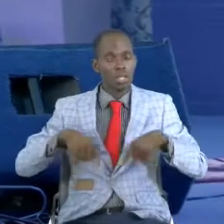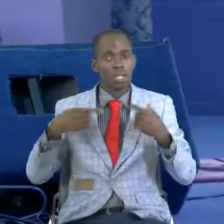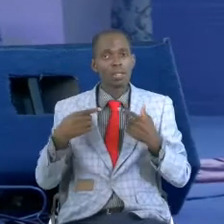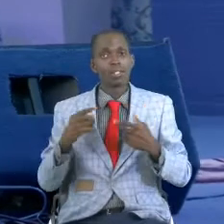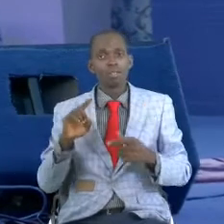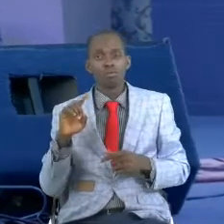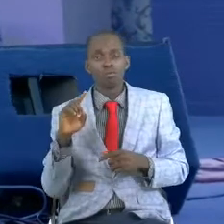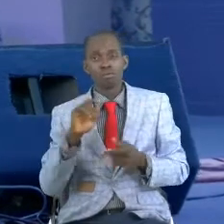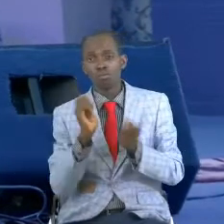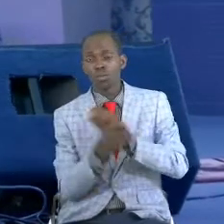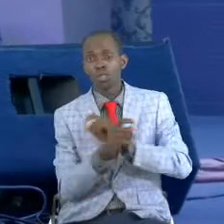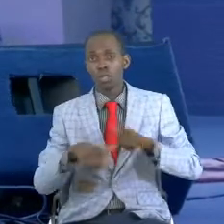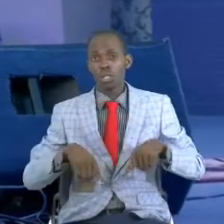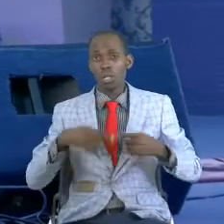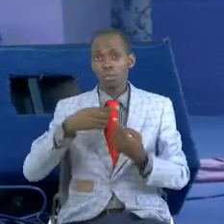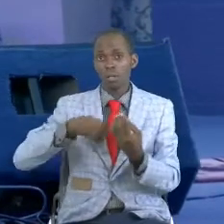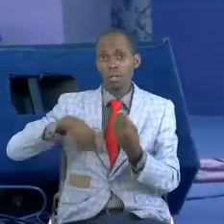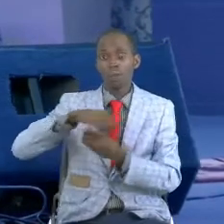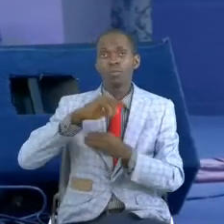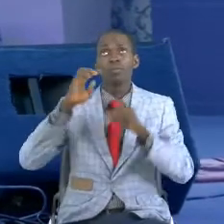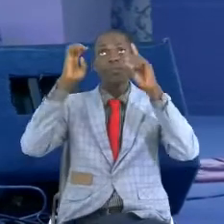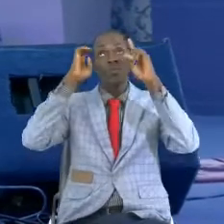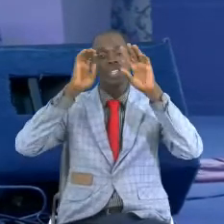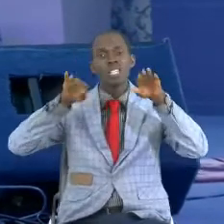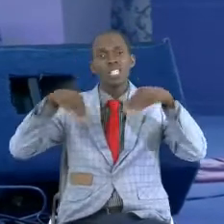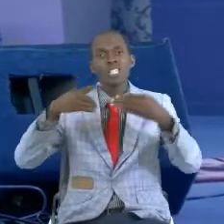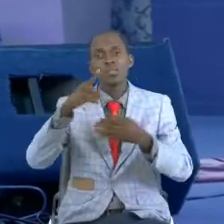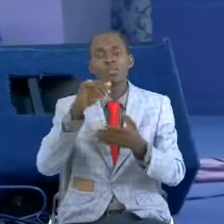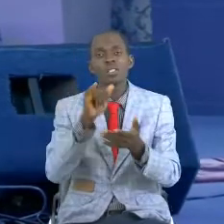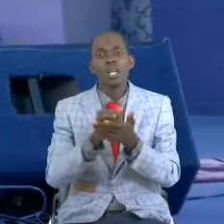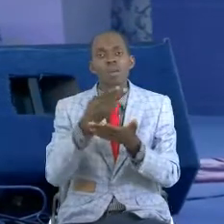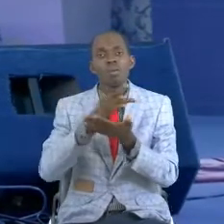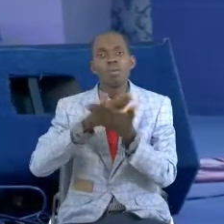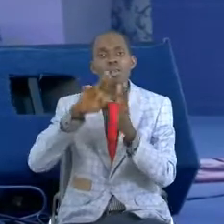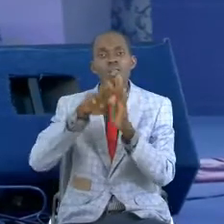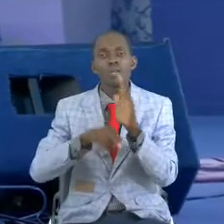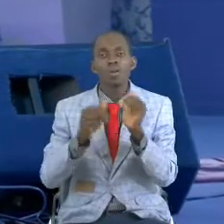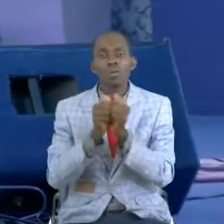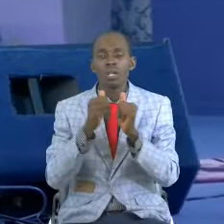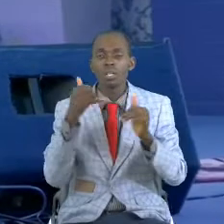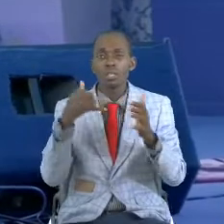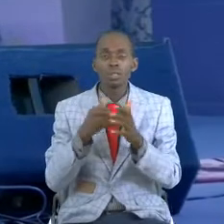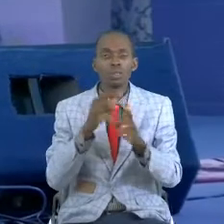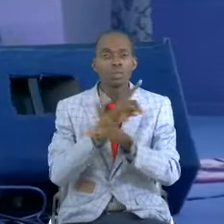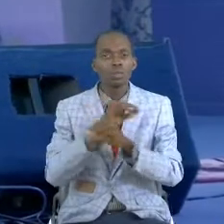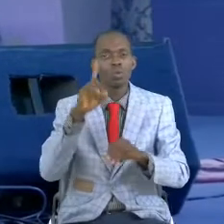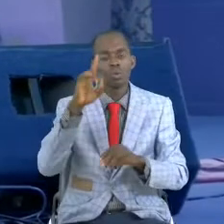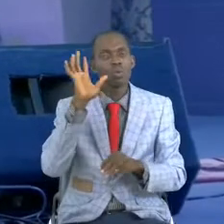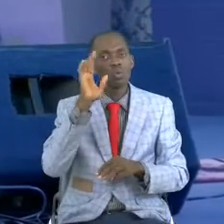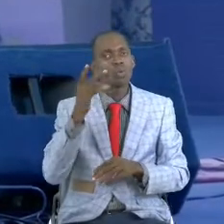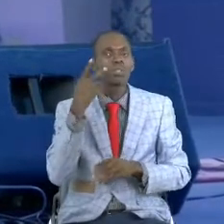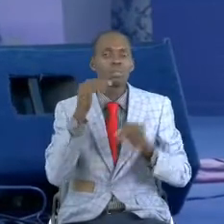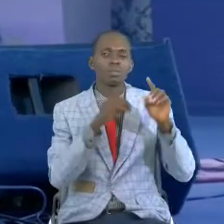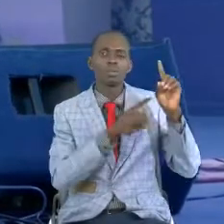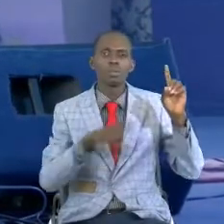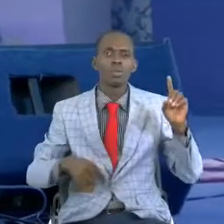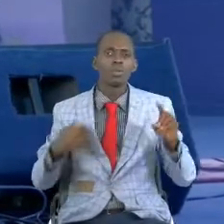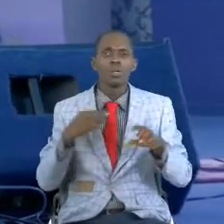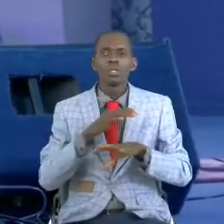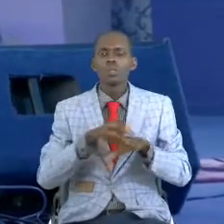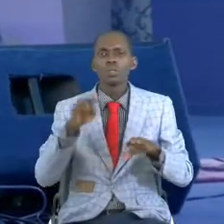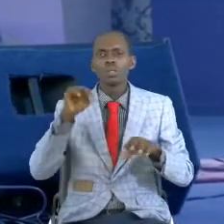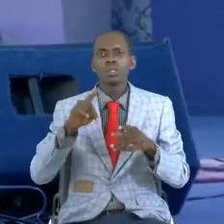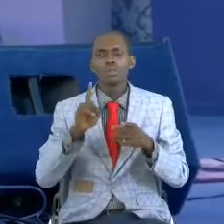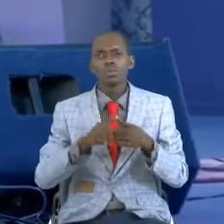you that holiness without which no man shall see the Lord. We don't need to prolong it. The Lord